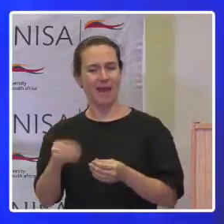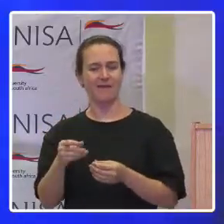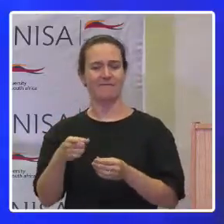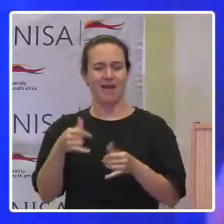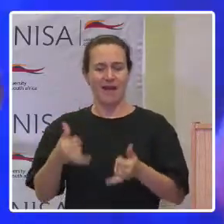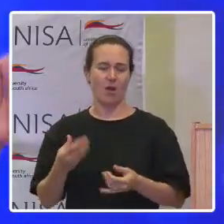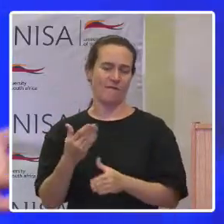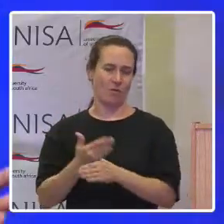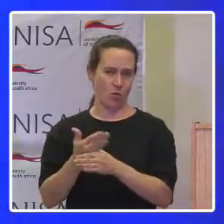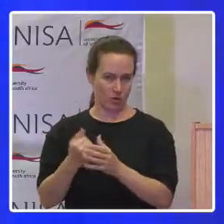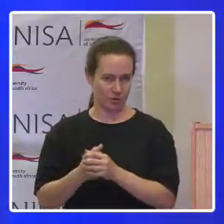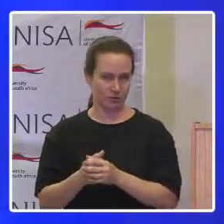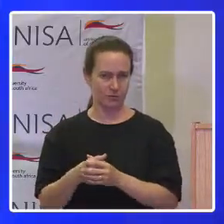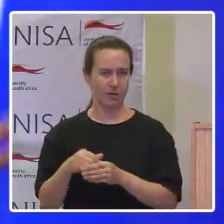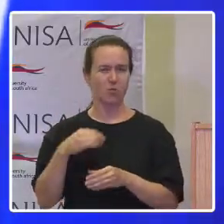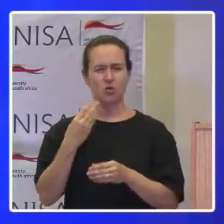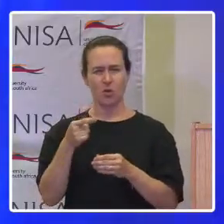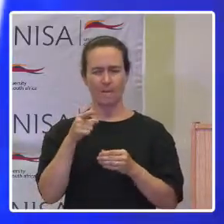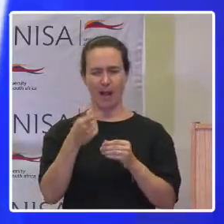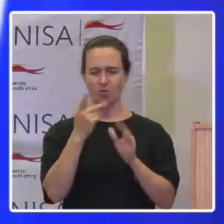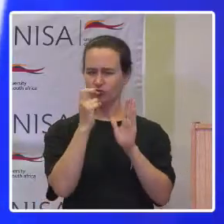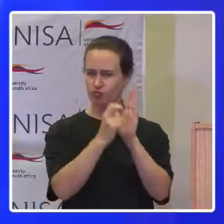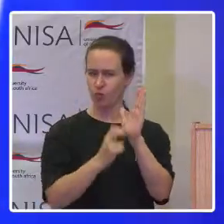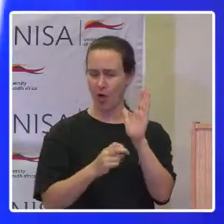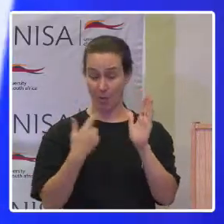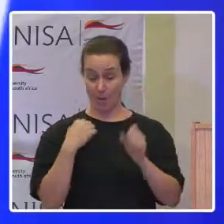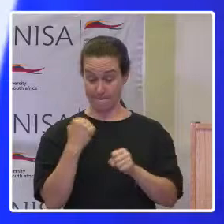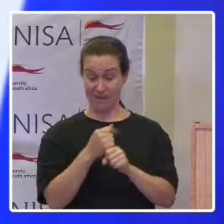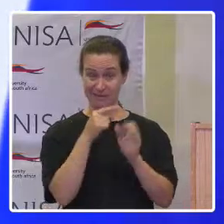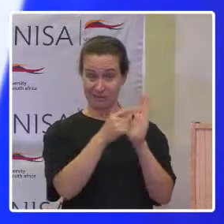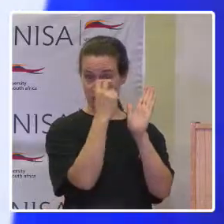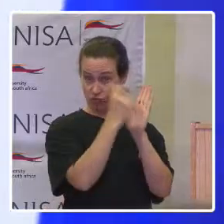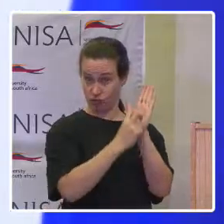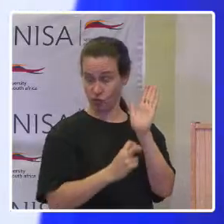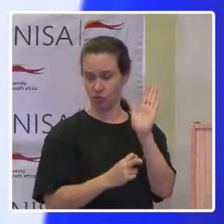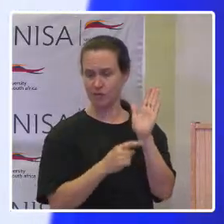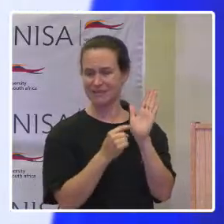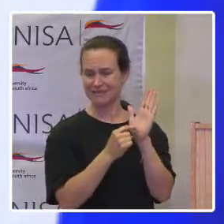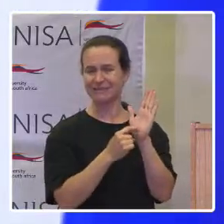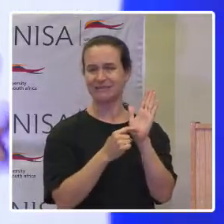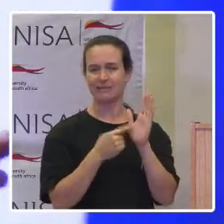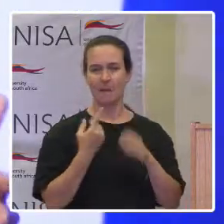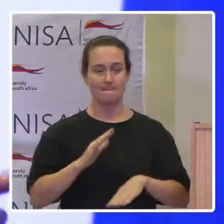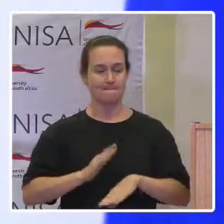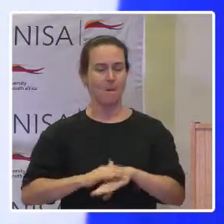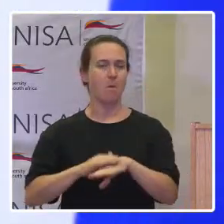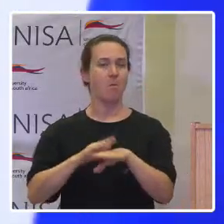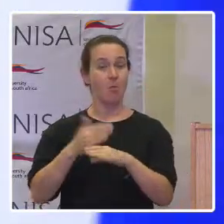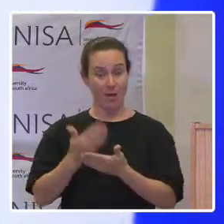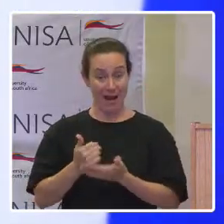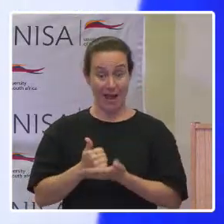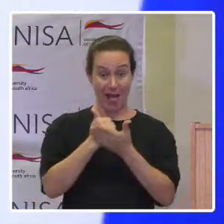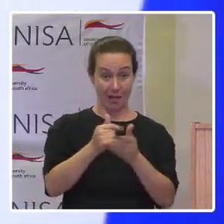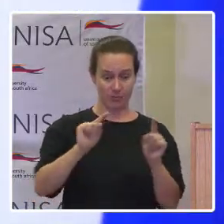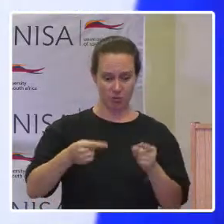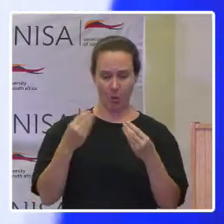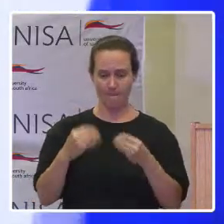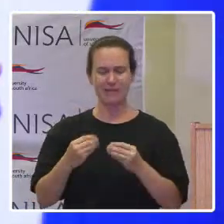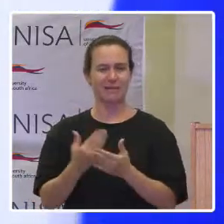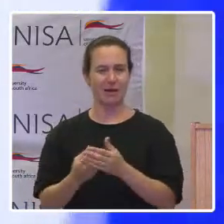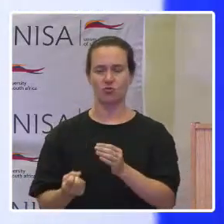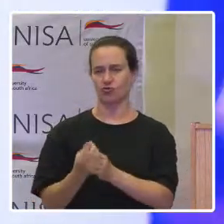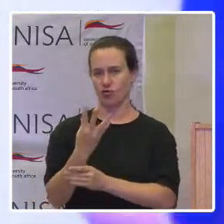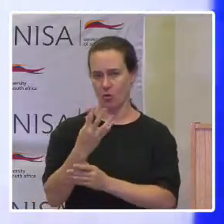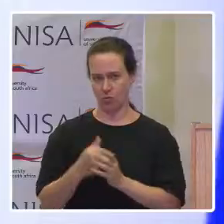since we're talking of the regulation around it, how do we make the regulation more conducive for them to thrive? How do we